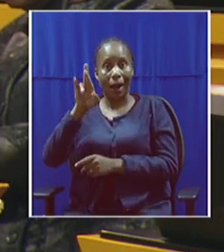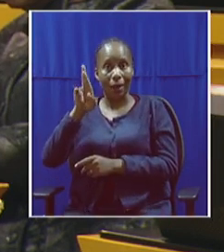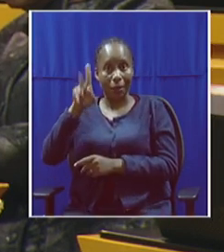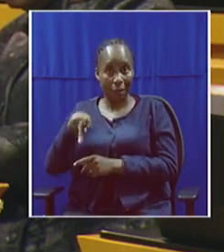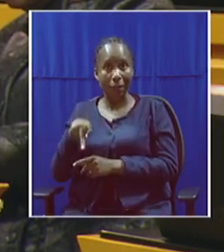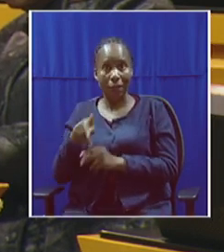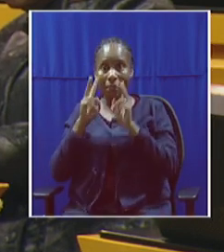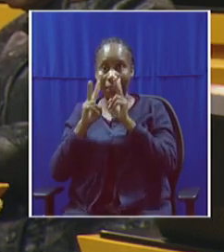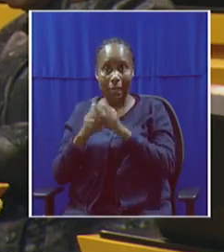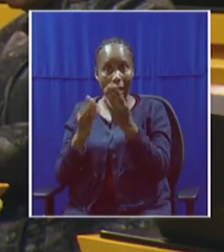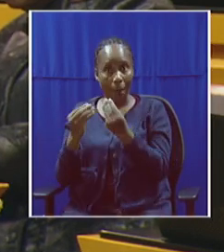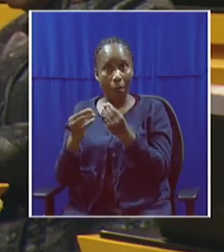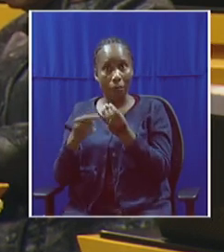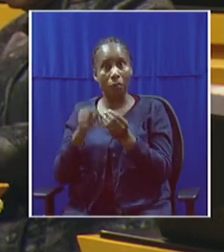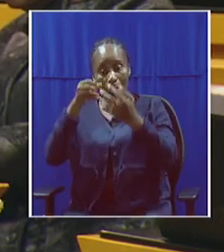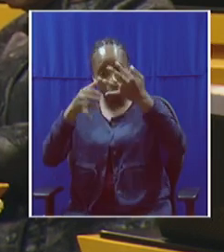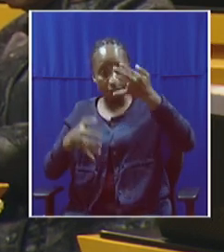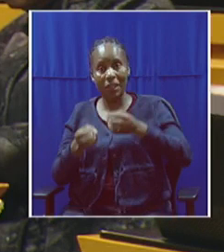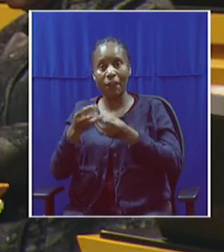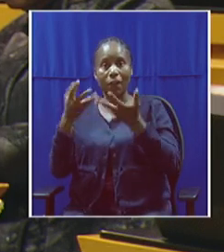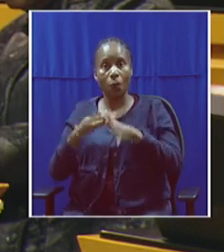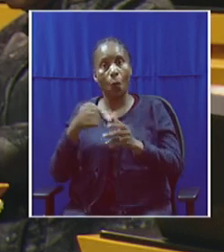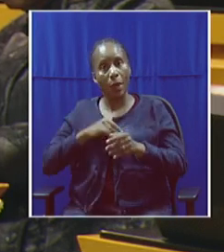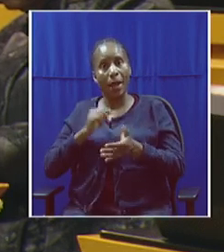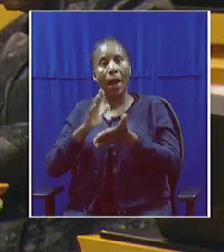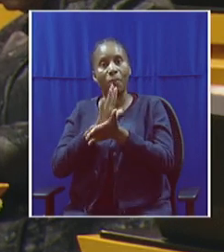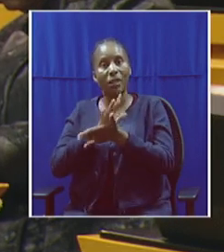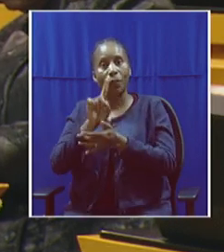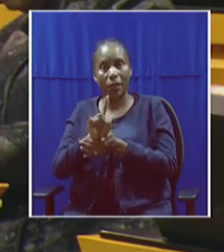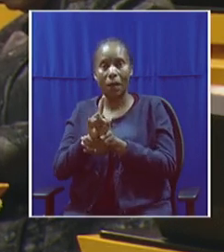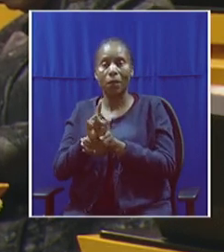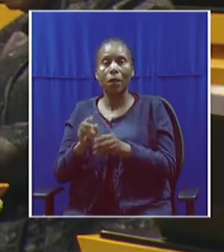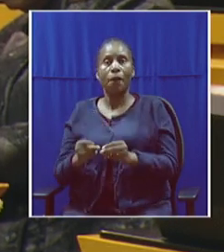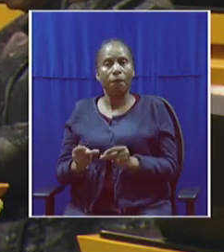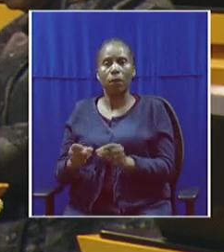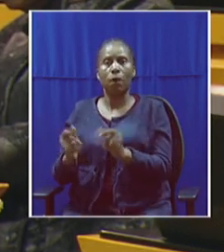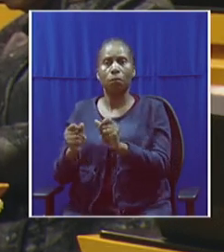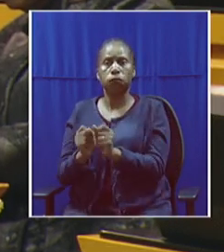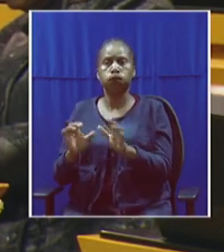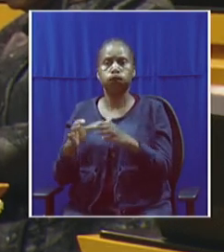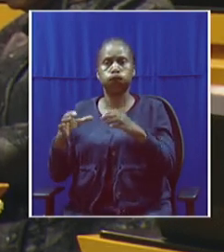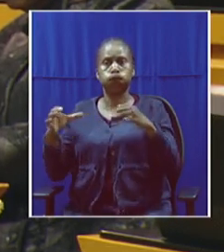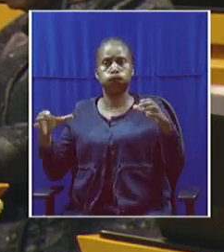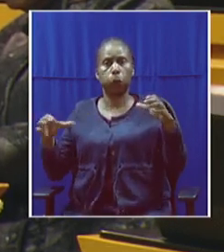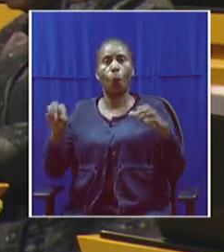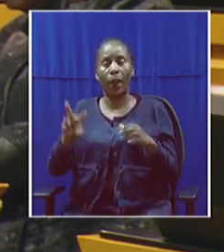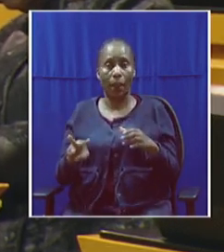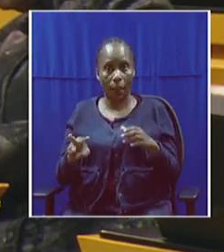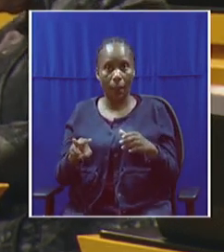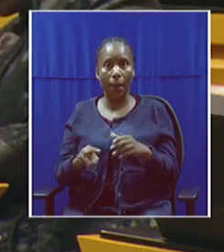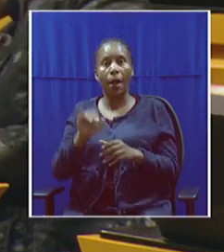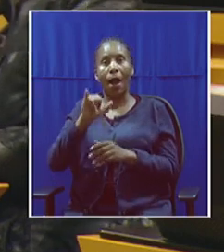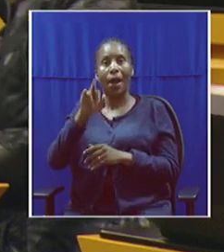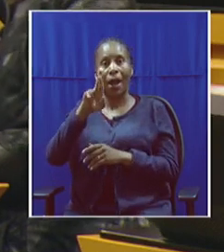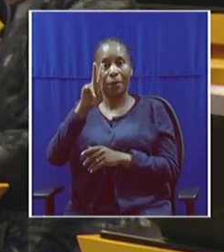provided for we appreciate the fact that it is going to grow faster than other sources thep